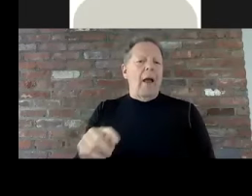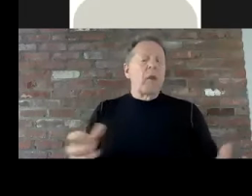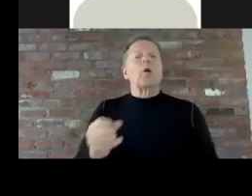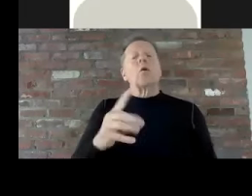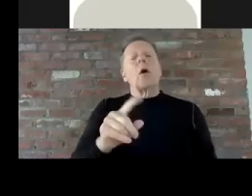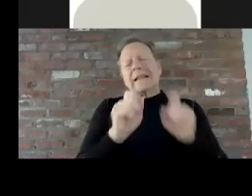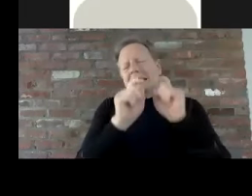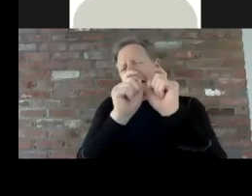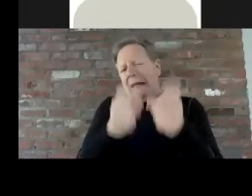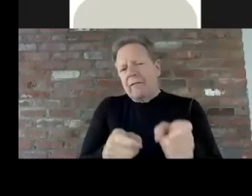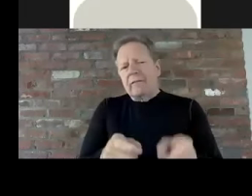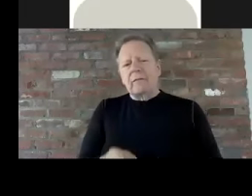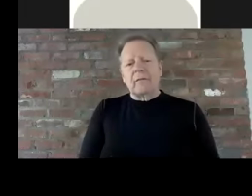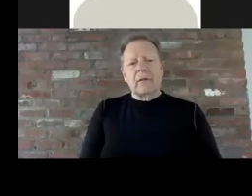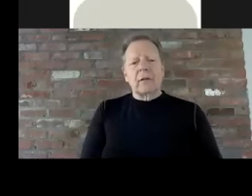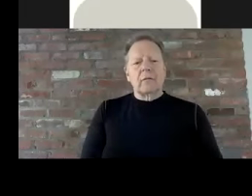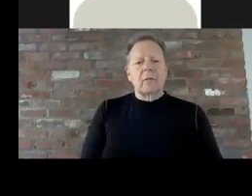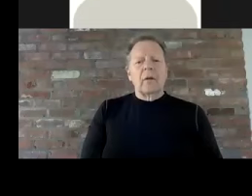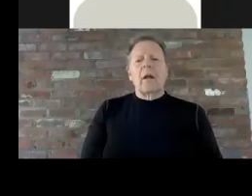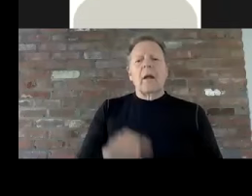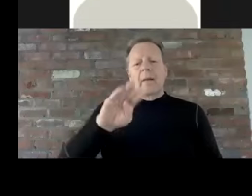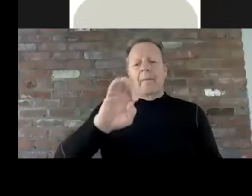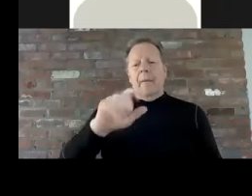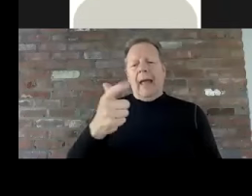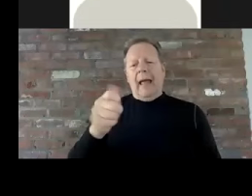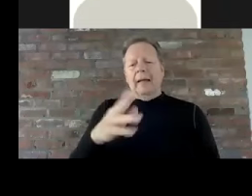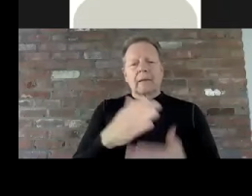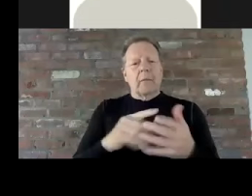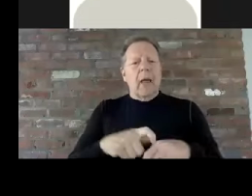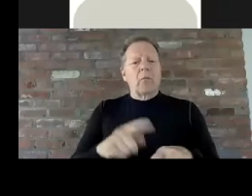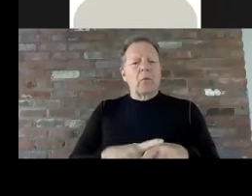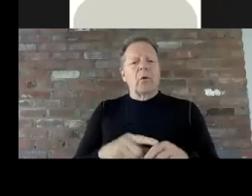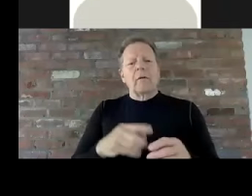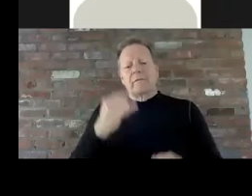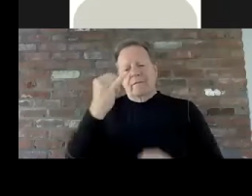give Megan some time to accommodate final